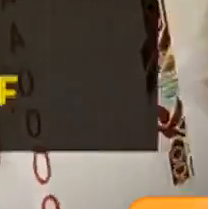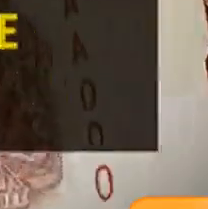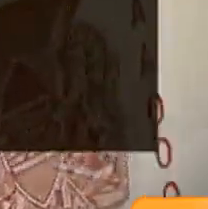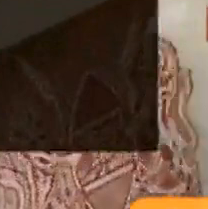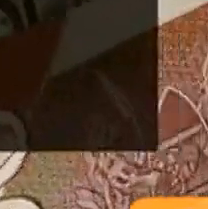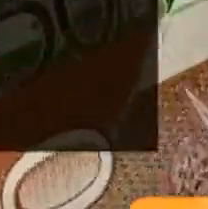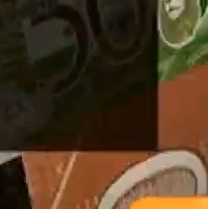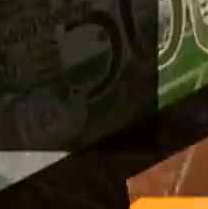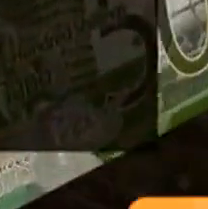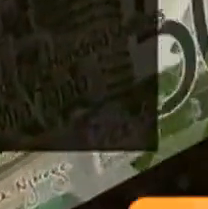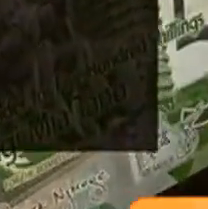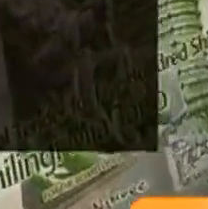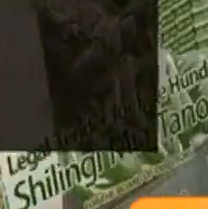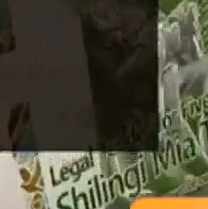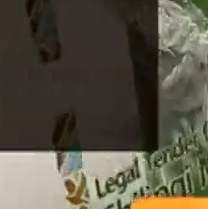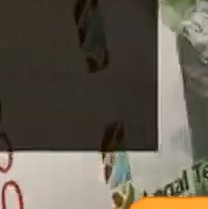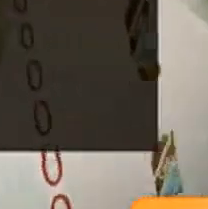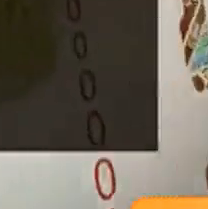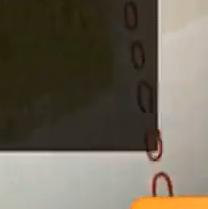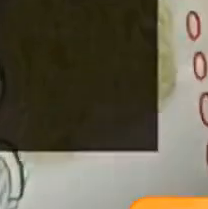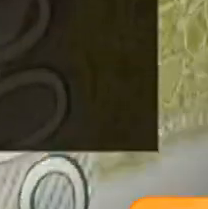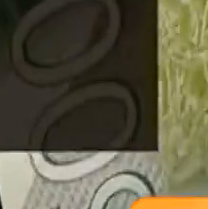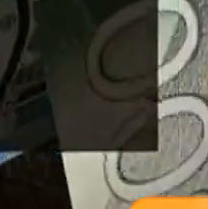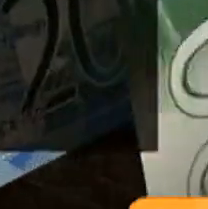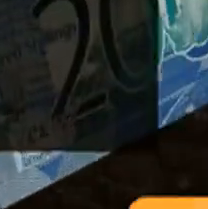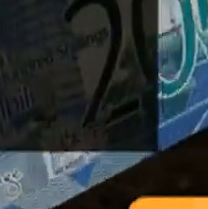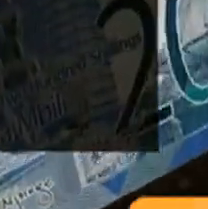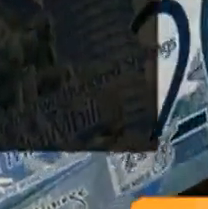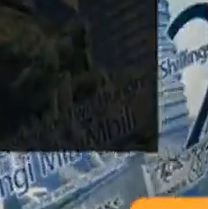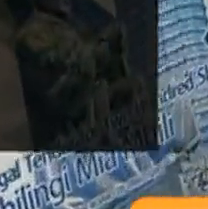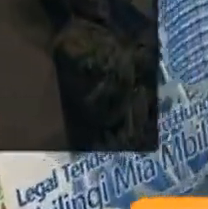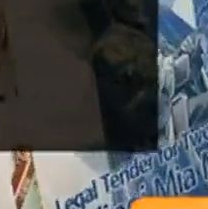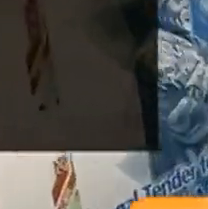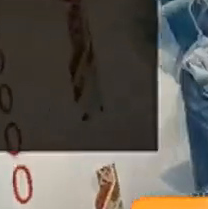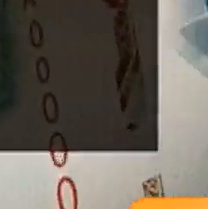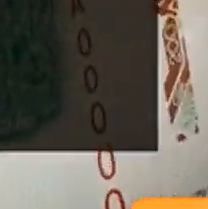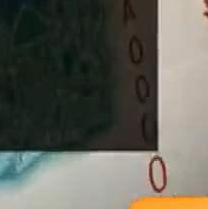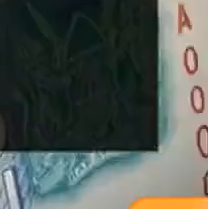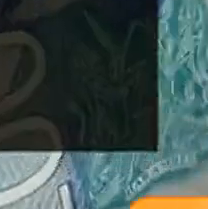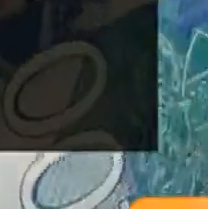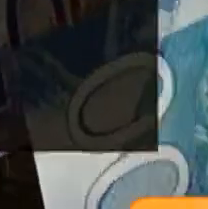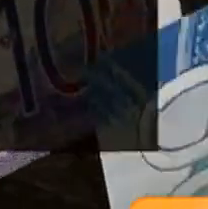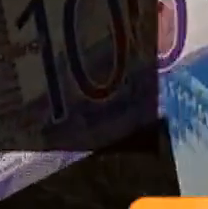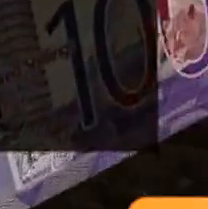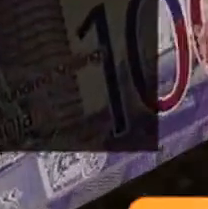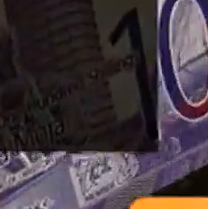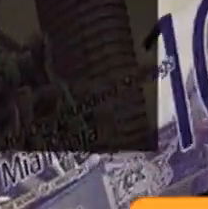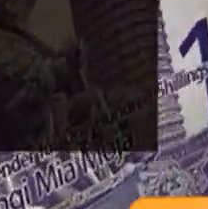by 17.9% to 71.3 billion shillings. Net interest income grew